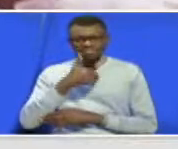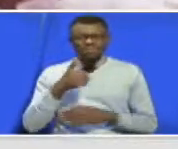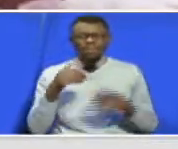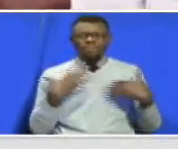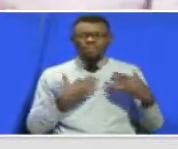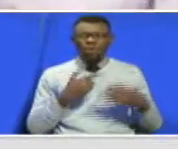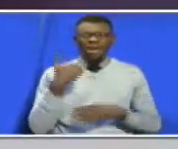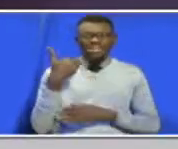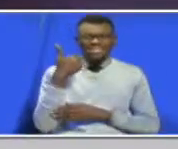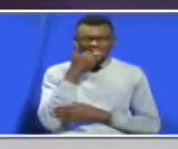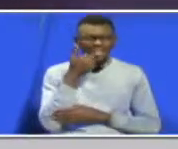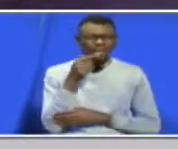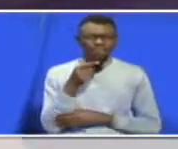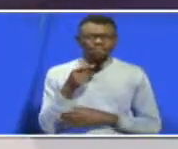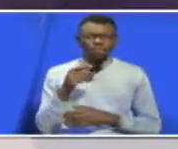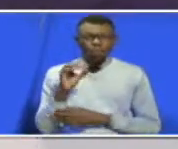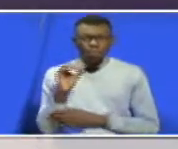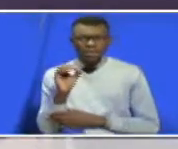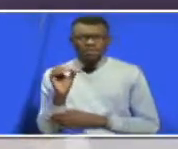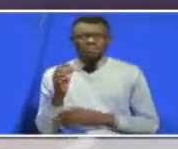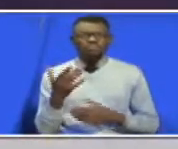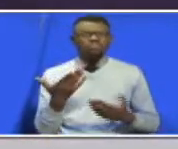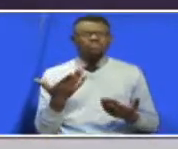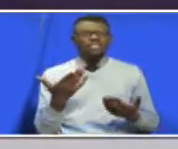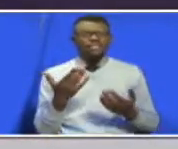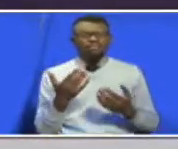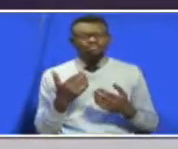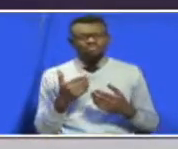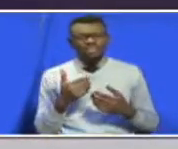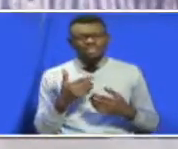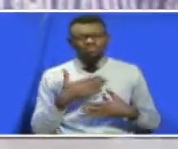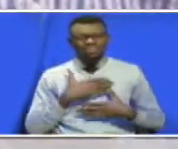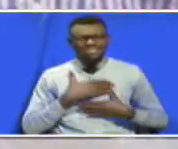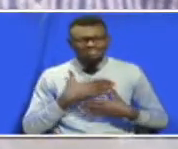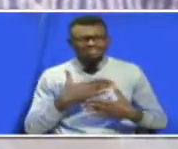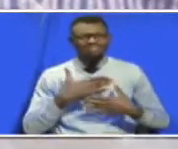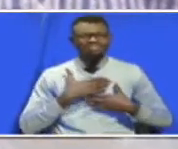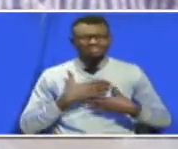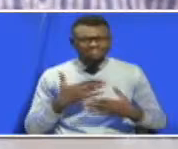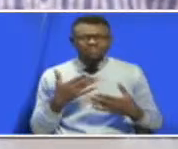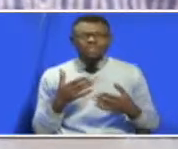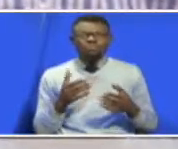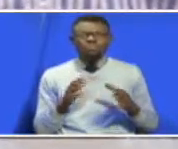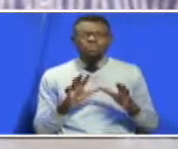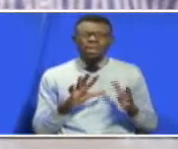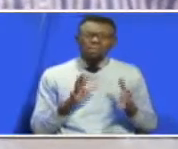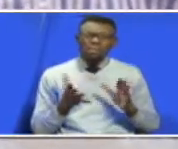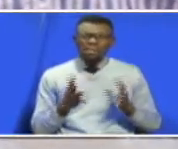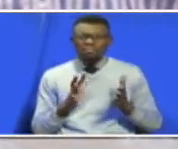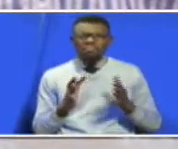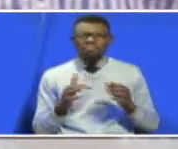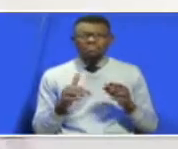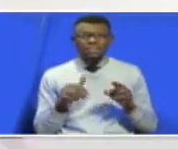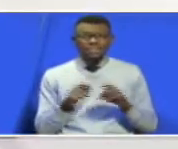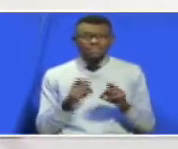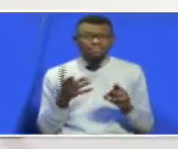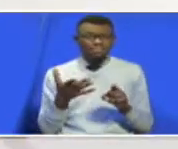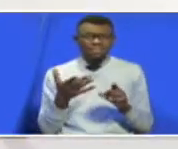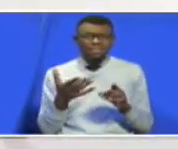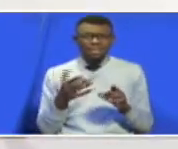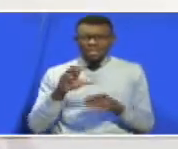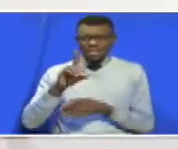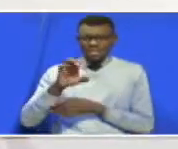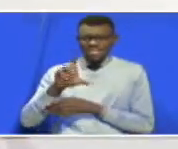of variant have presented less respiratory distress, with lower ICU admissions compared to the previous waves. Unlike the